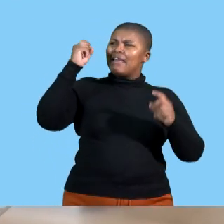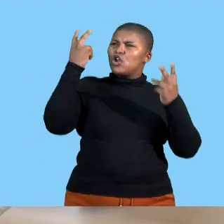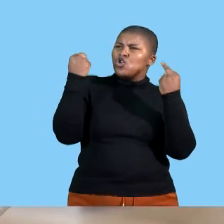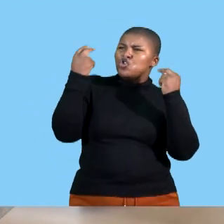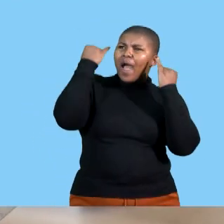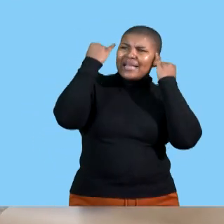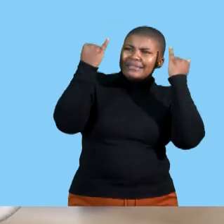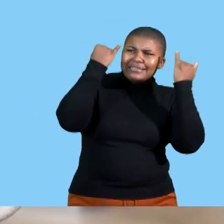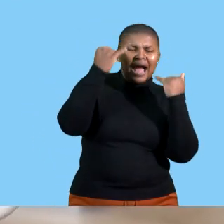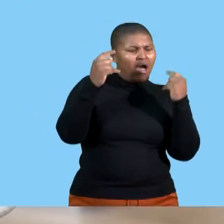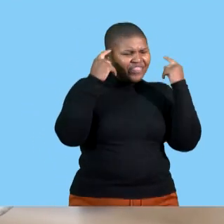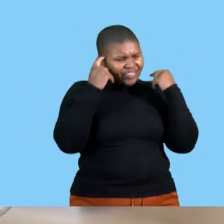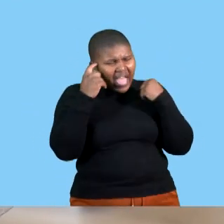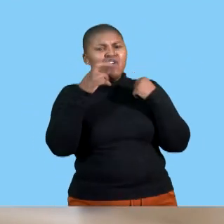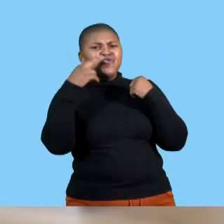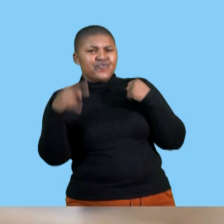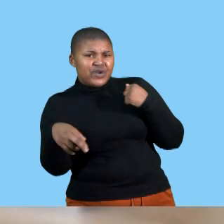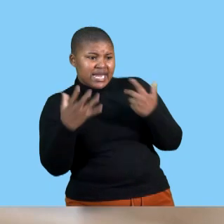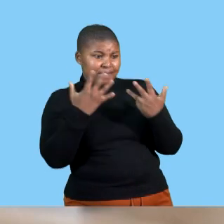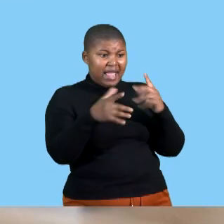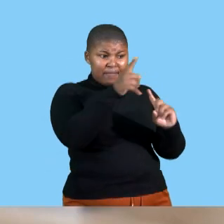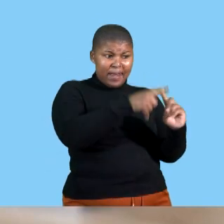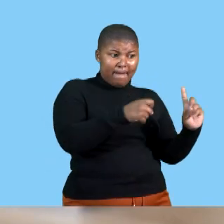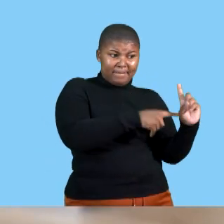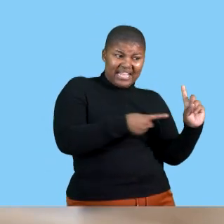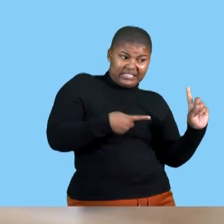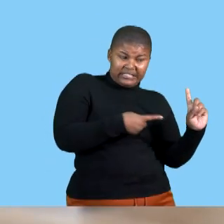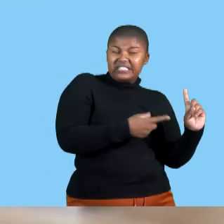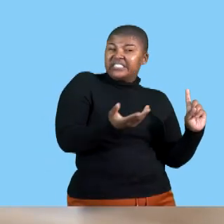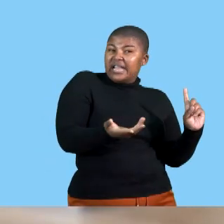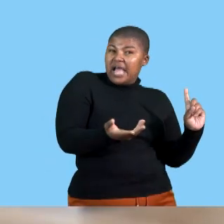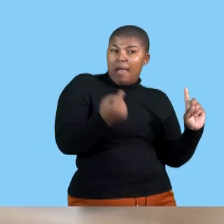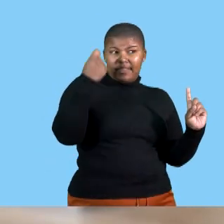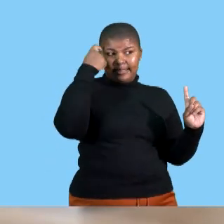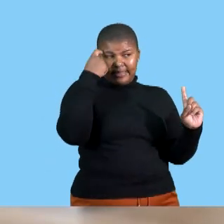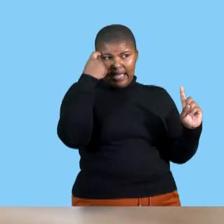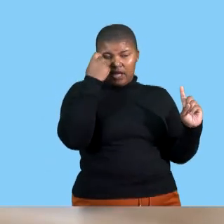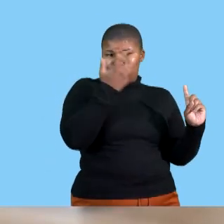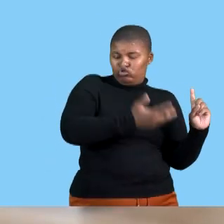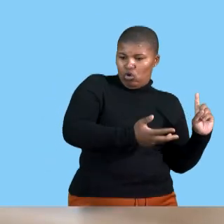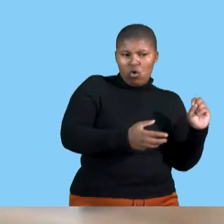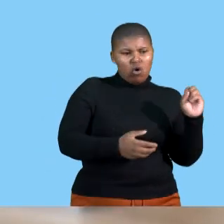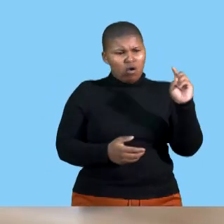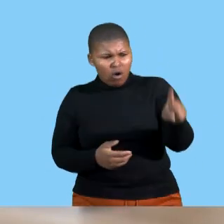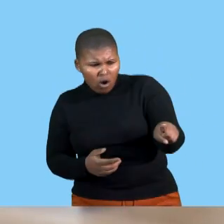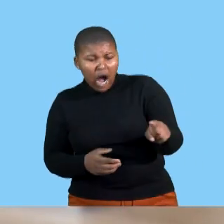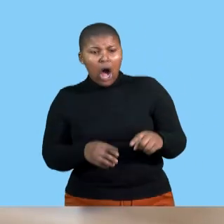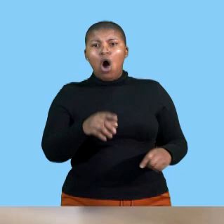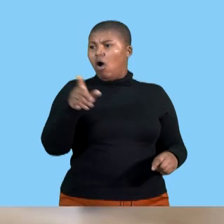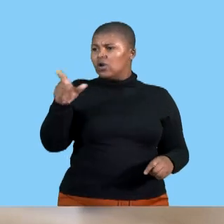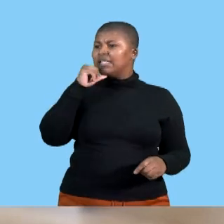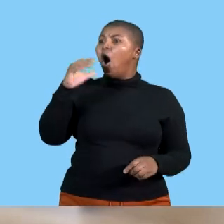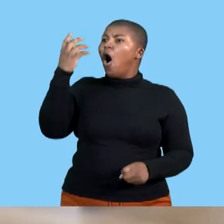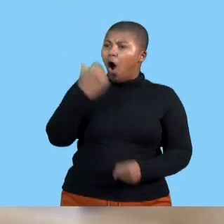think innovatively, think originally. So because if worker one or employee one thinks of this, and then employee two